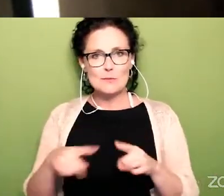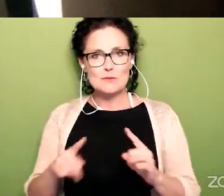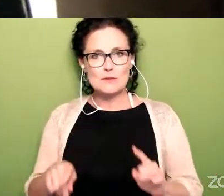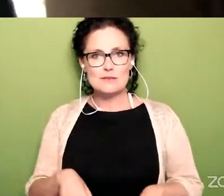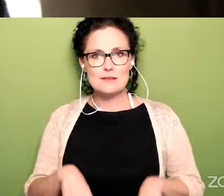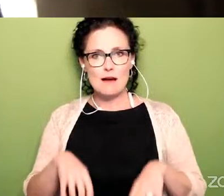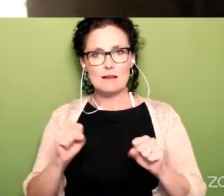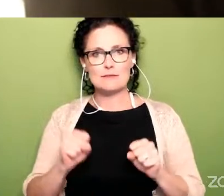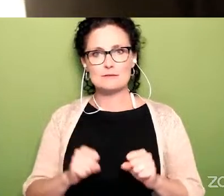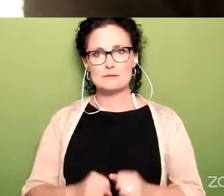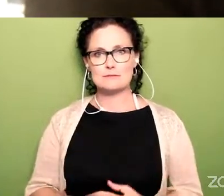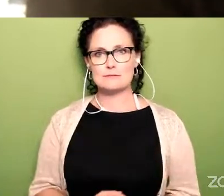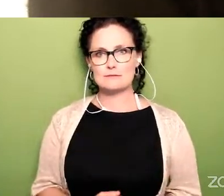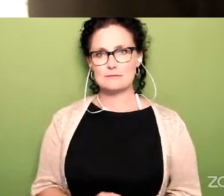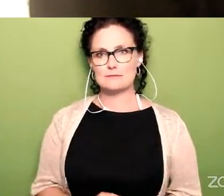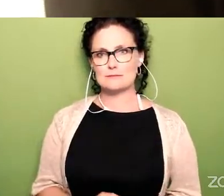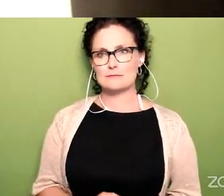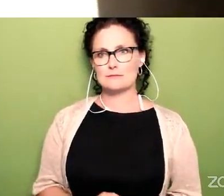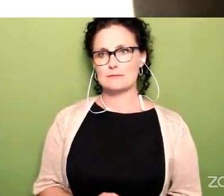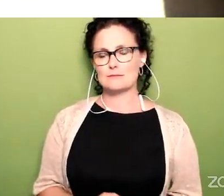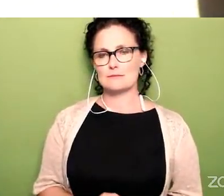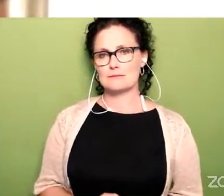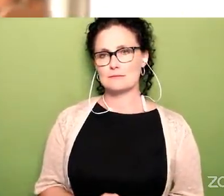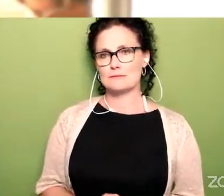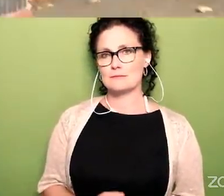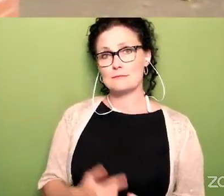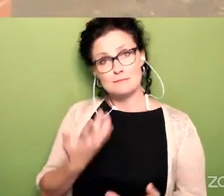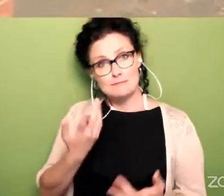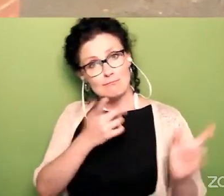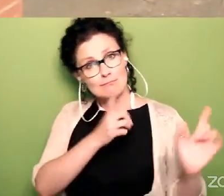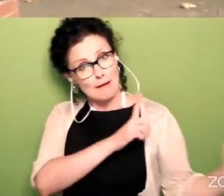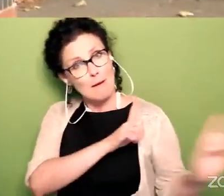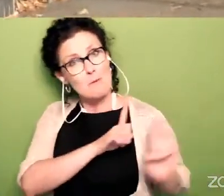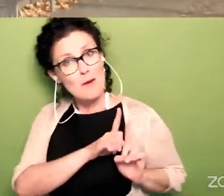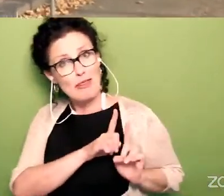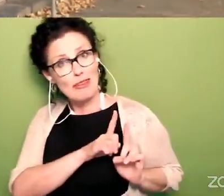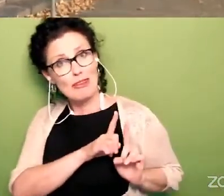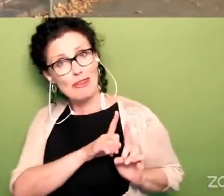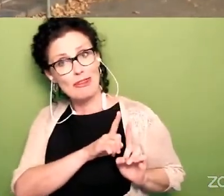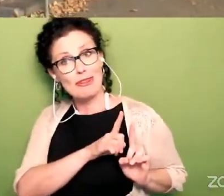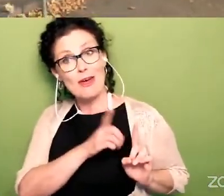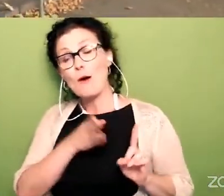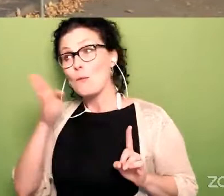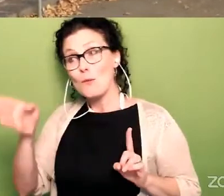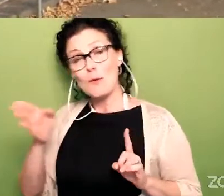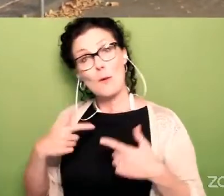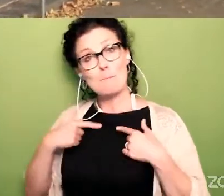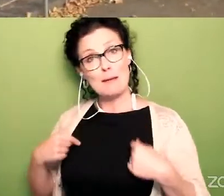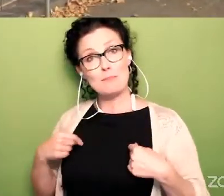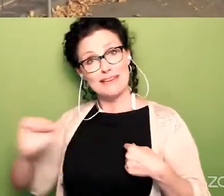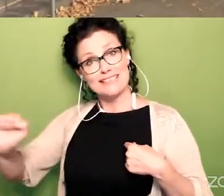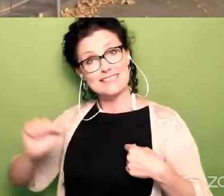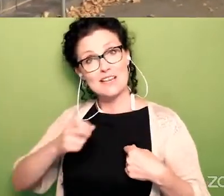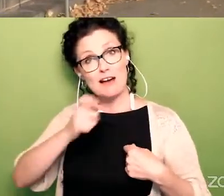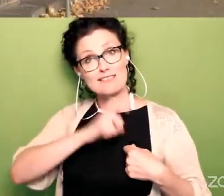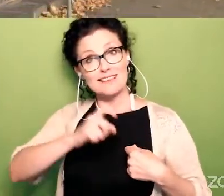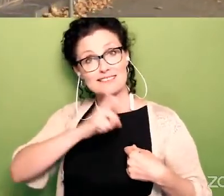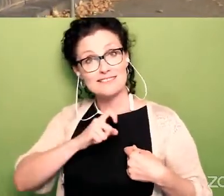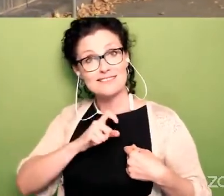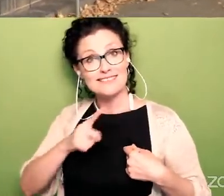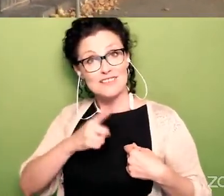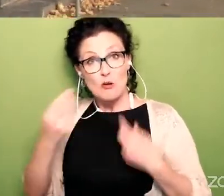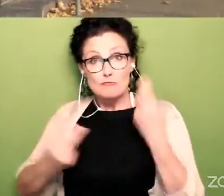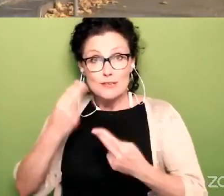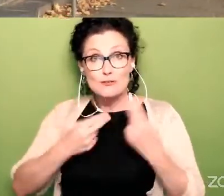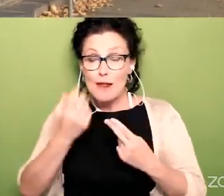He has a restaurant. You can eat with us if you like. First, we have to find this Ruby Murray, and they can tell us where the restaurant